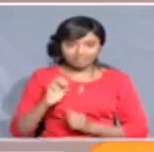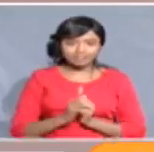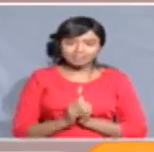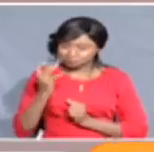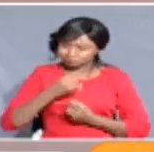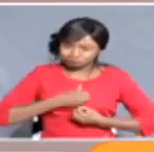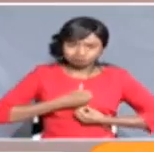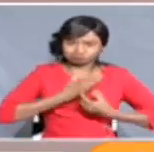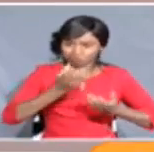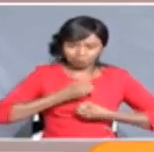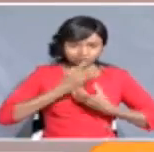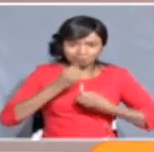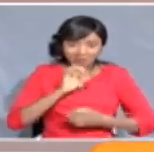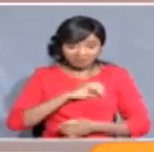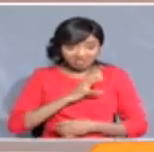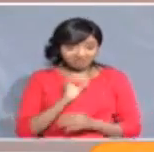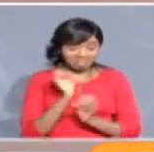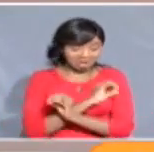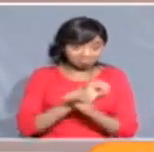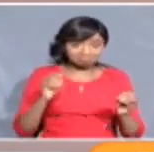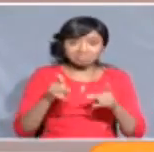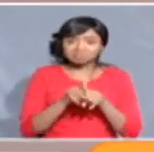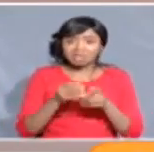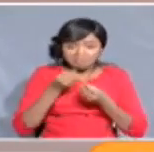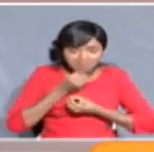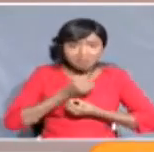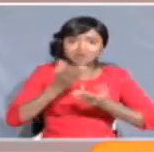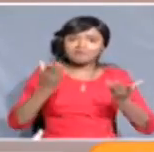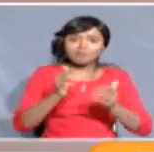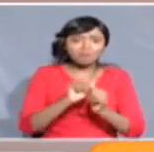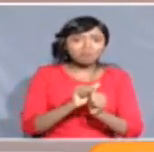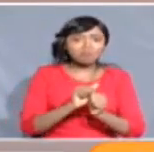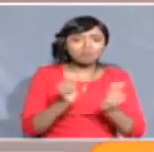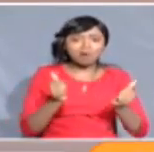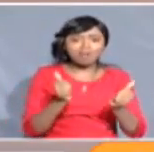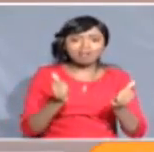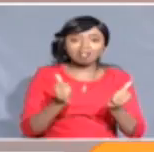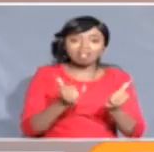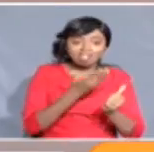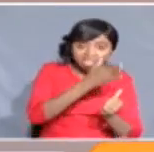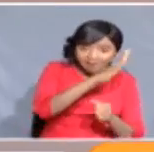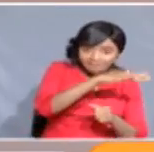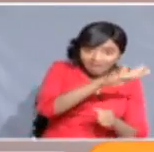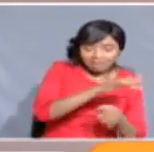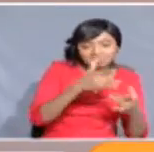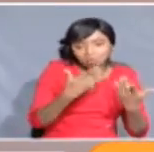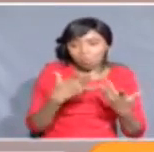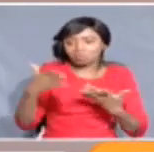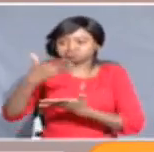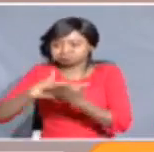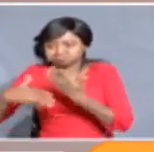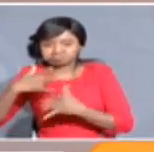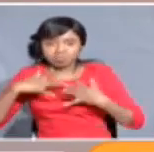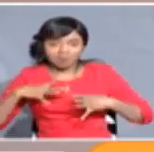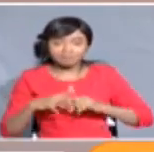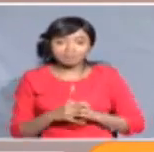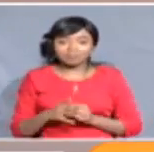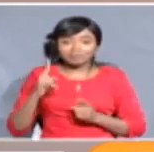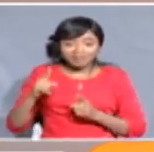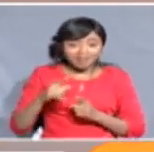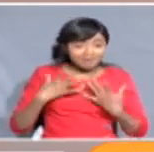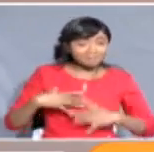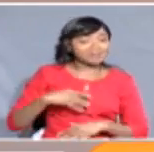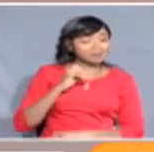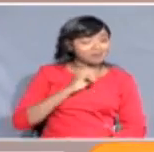her mind and is equally outspoken outside Parliament. Her ability to tackle anybody is not only feared